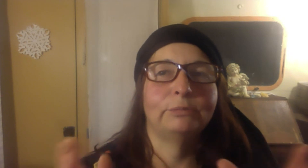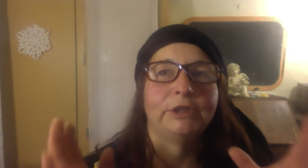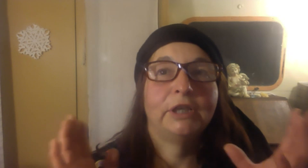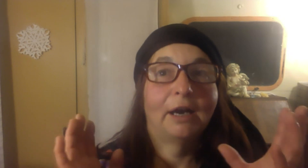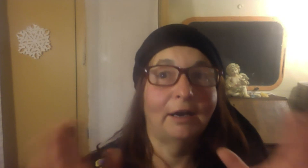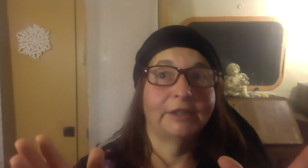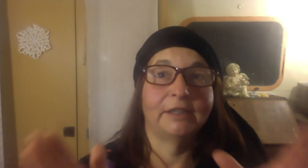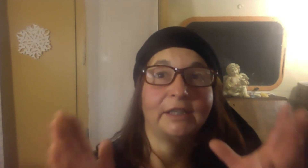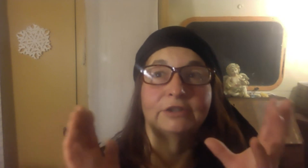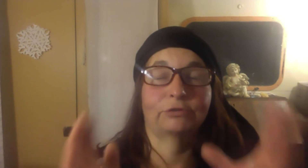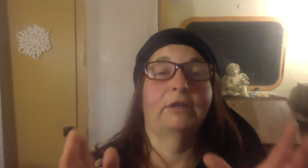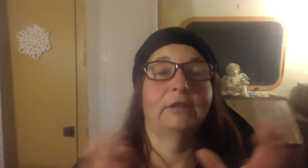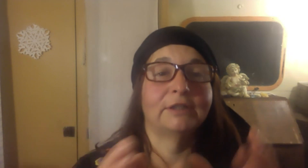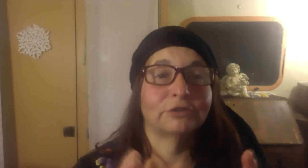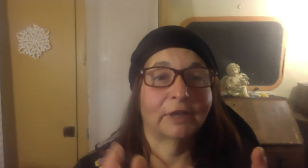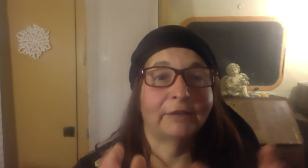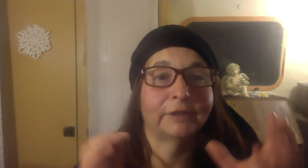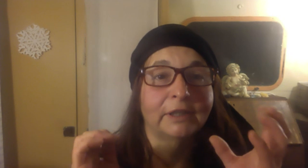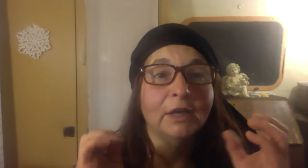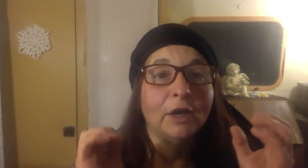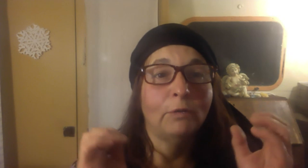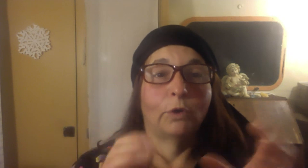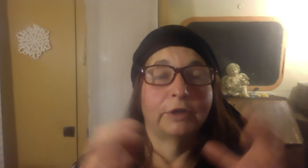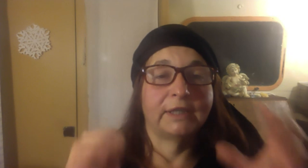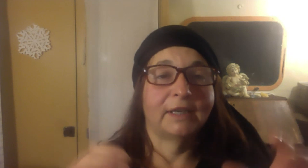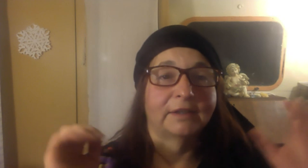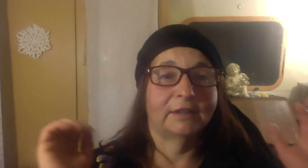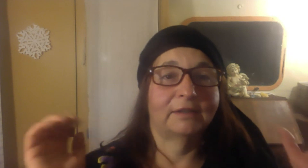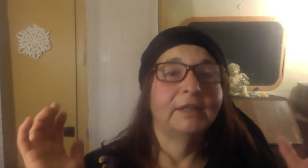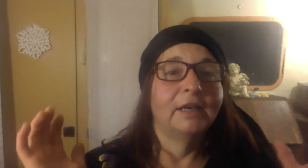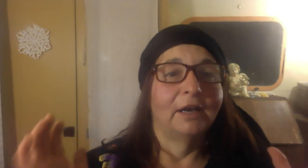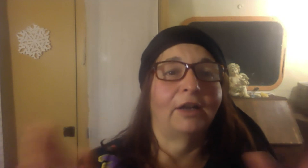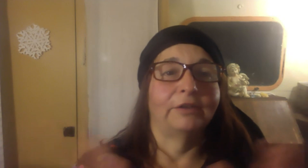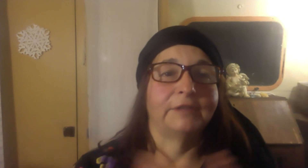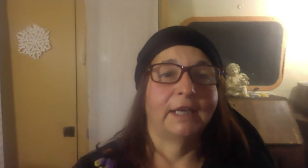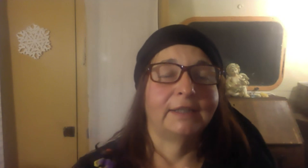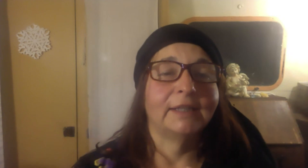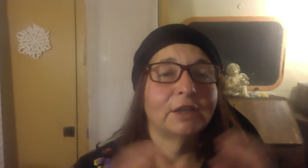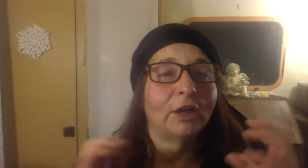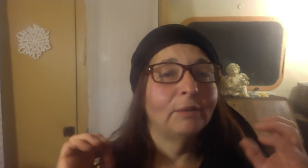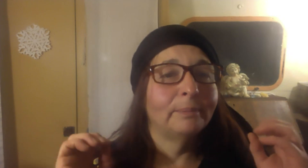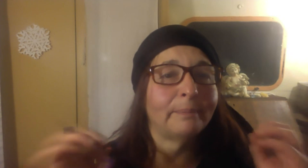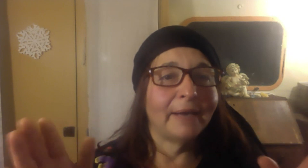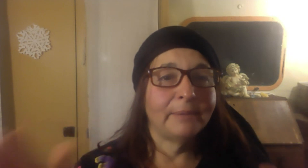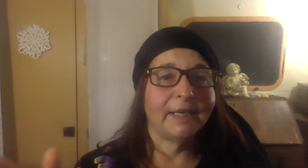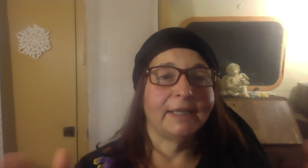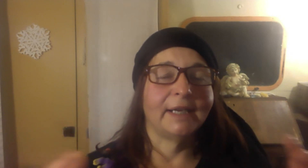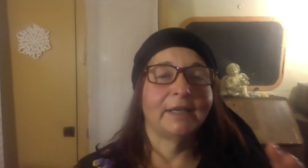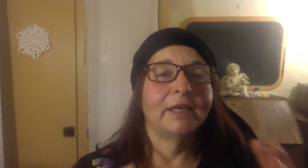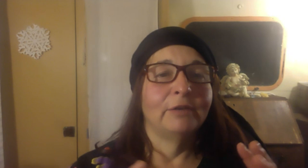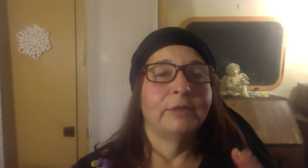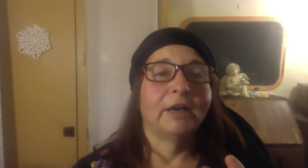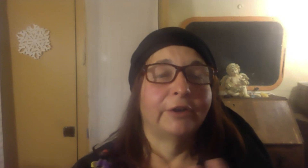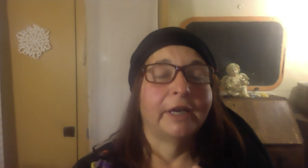to be hard and struggle and strife and war and death and all of that. That's all man-made,